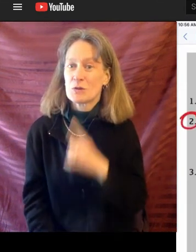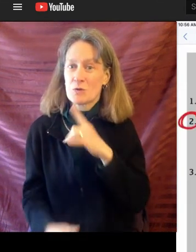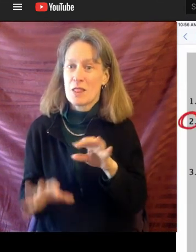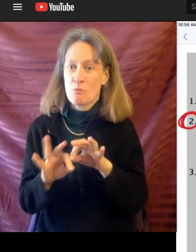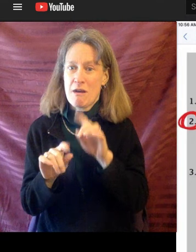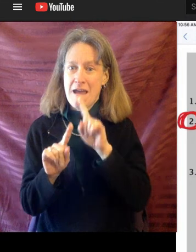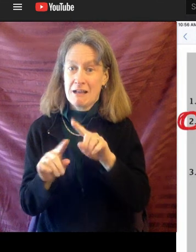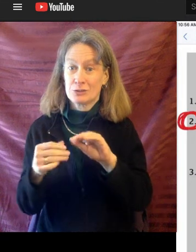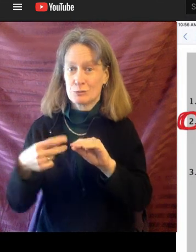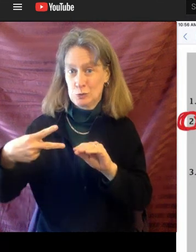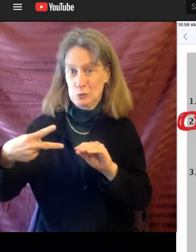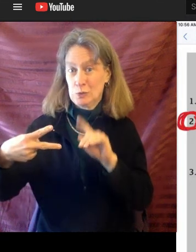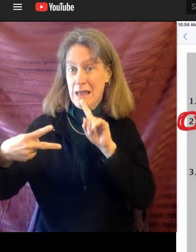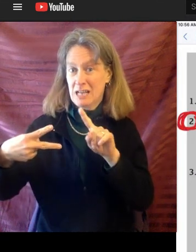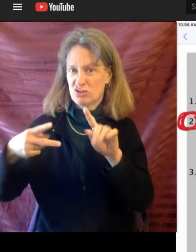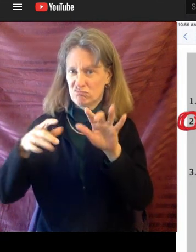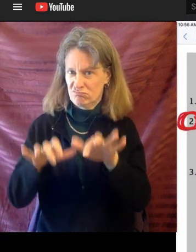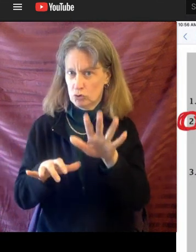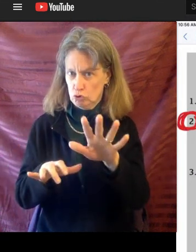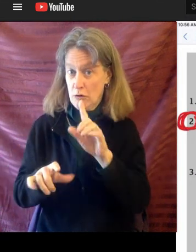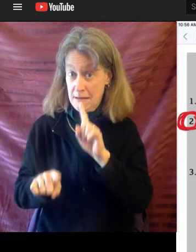this question.